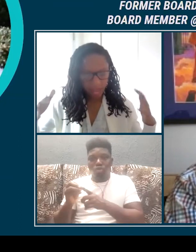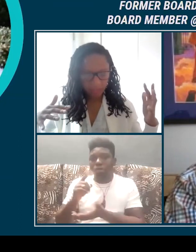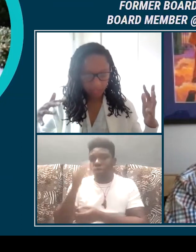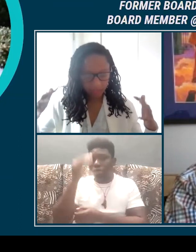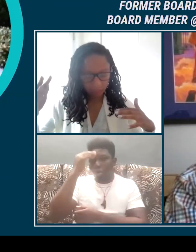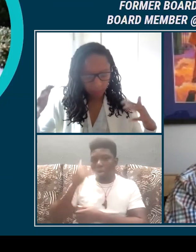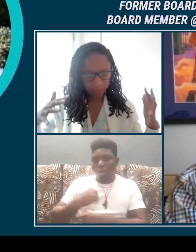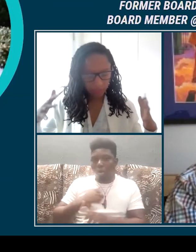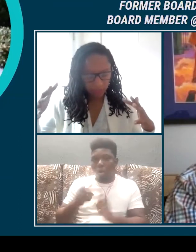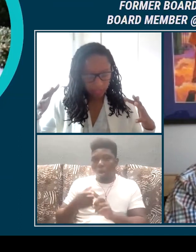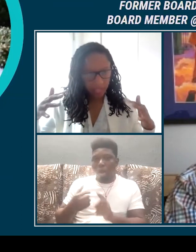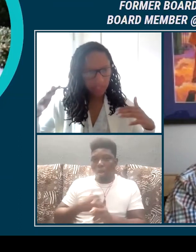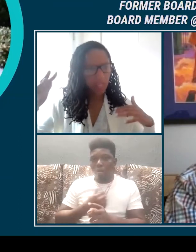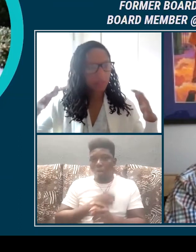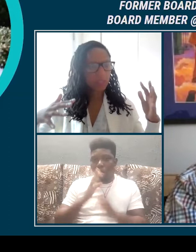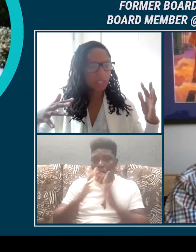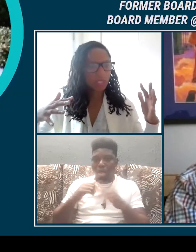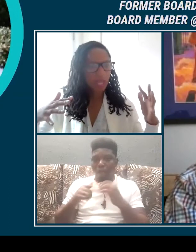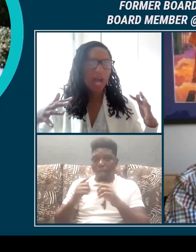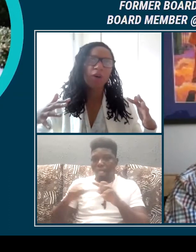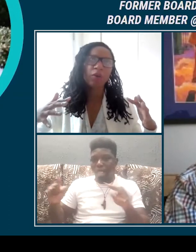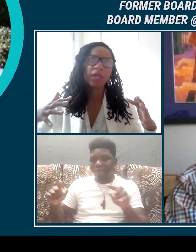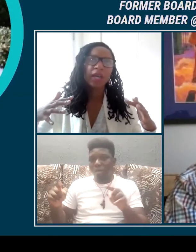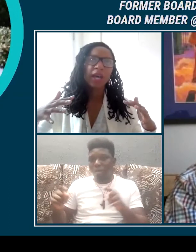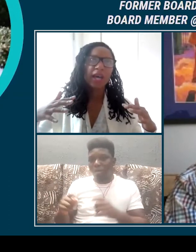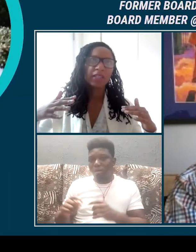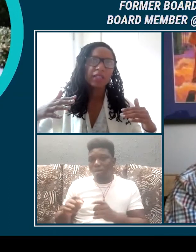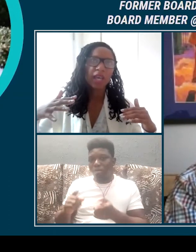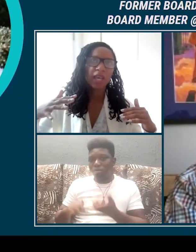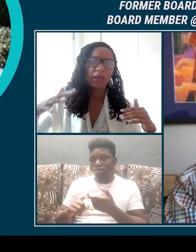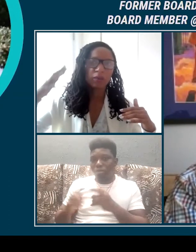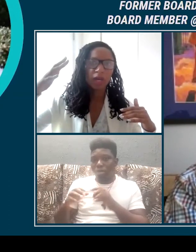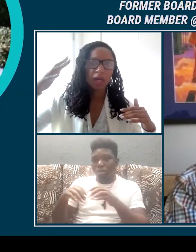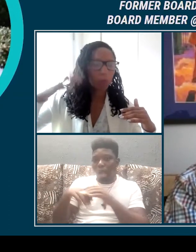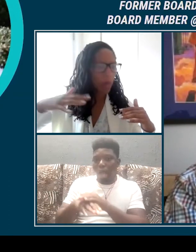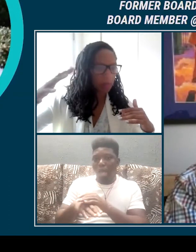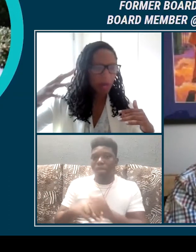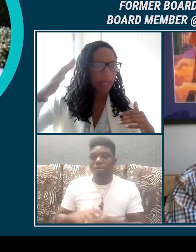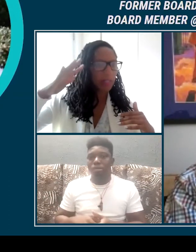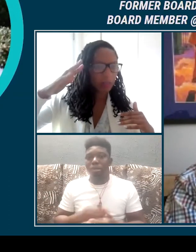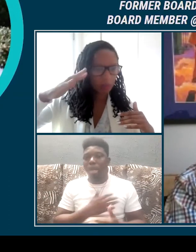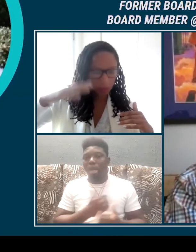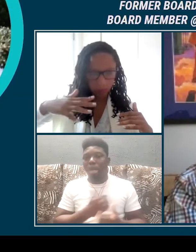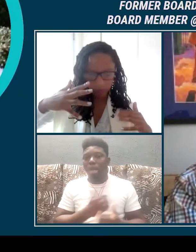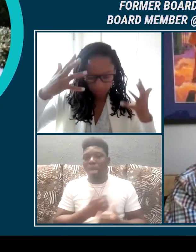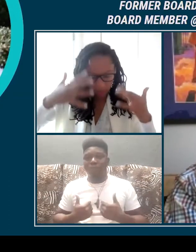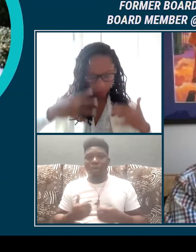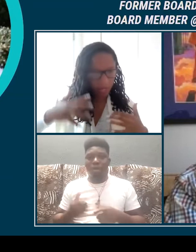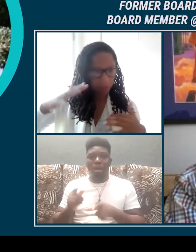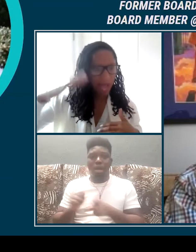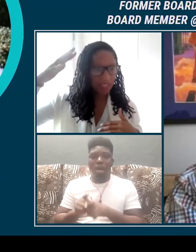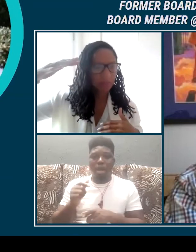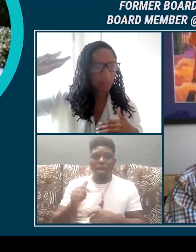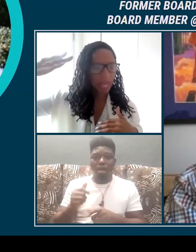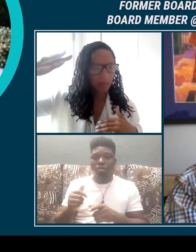varied access to privilege and status, have you seen how, as a white-bodied or